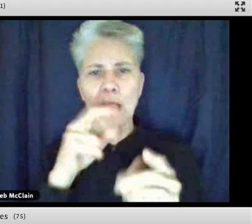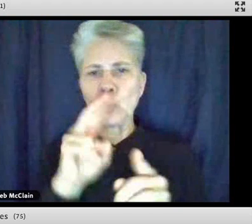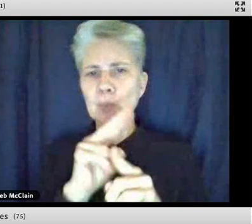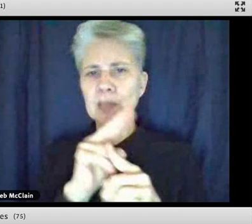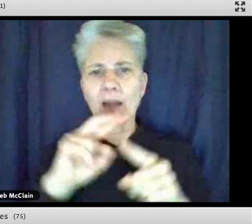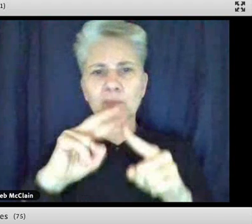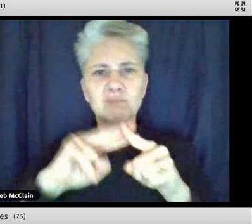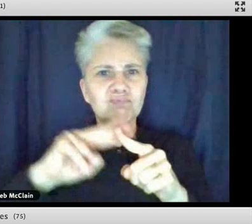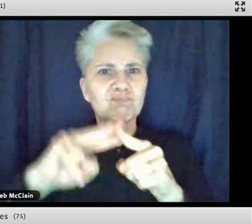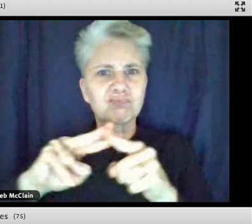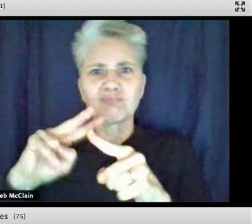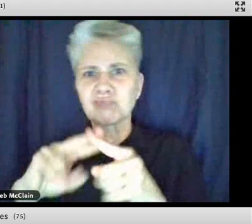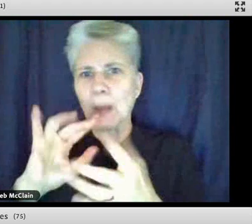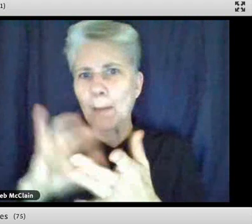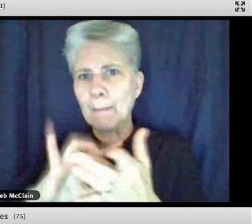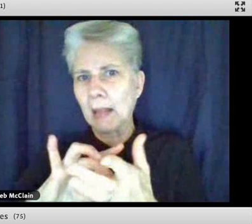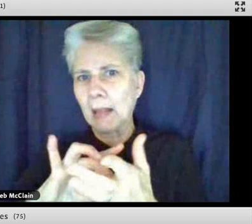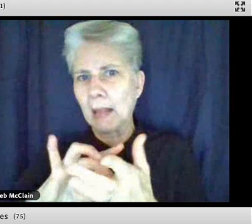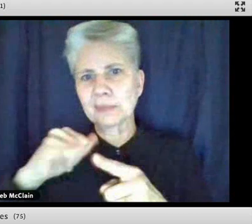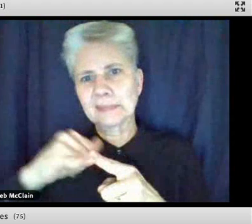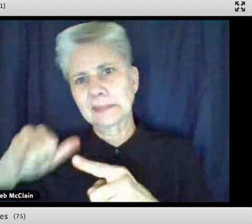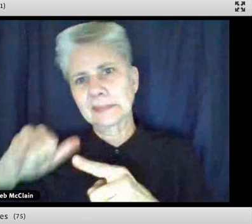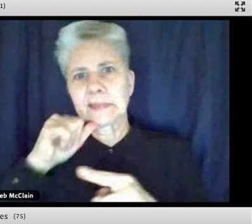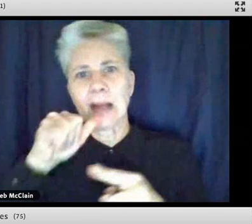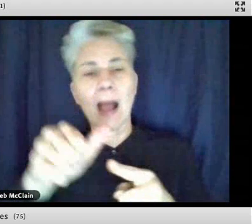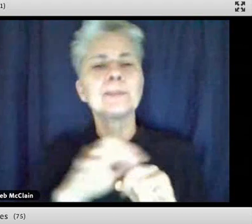medical jargon, and get to the point.